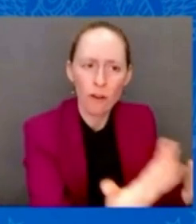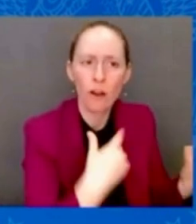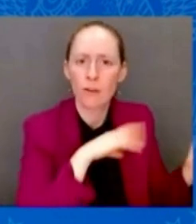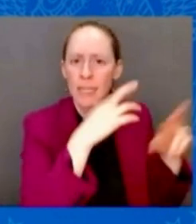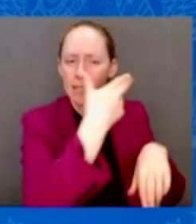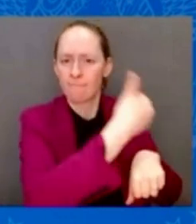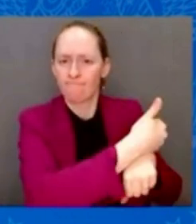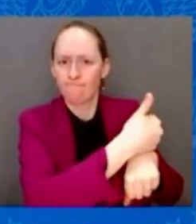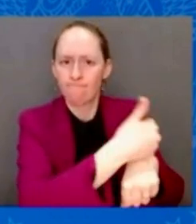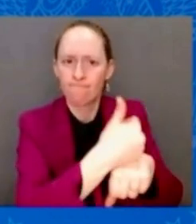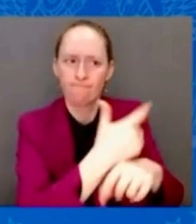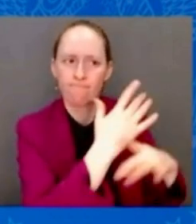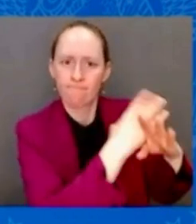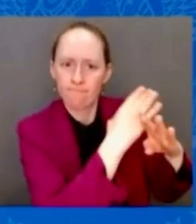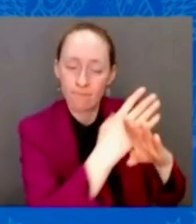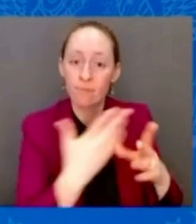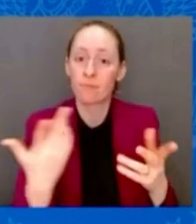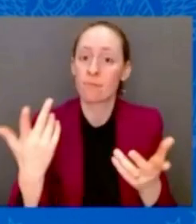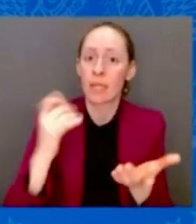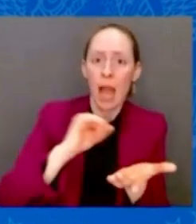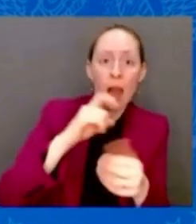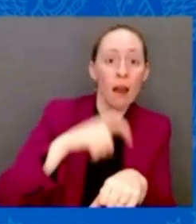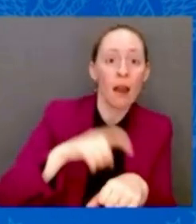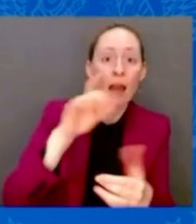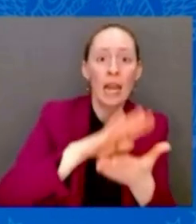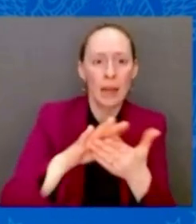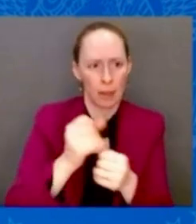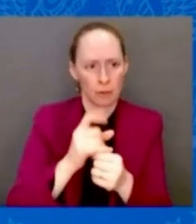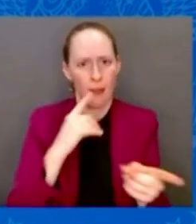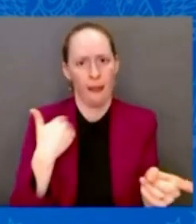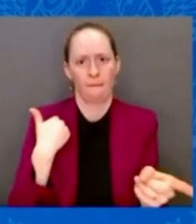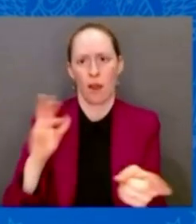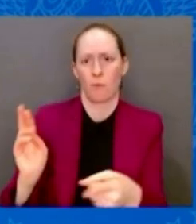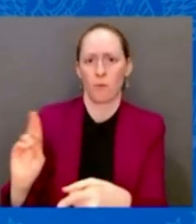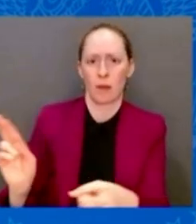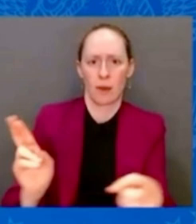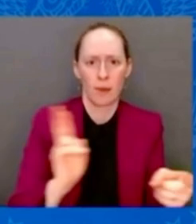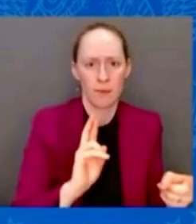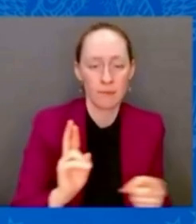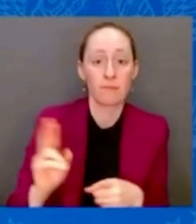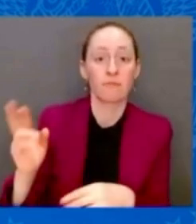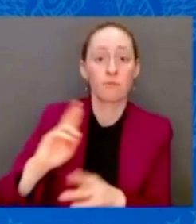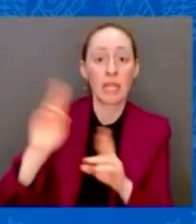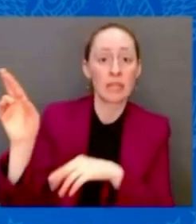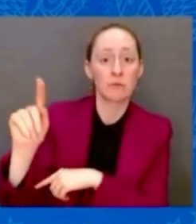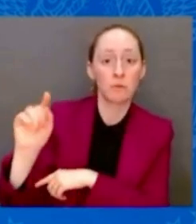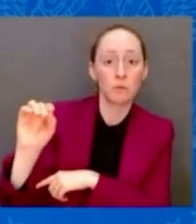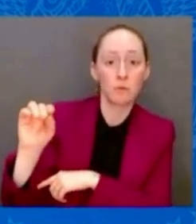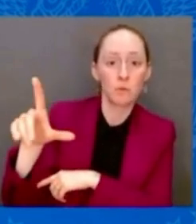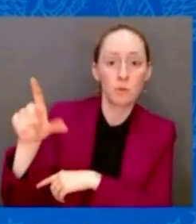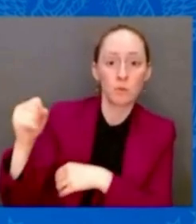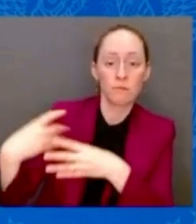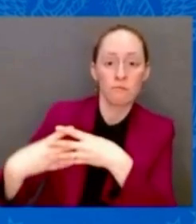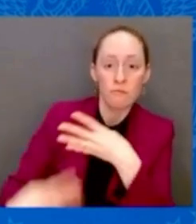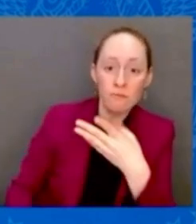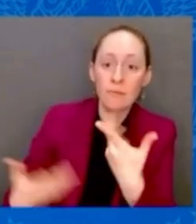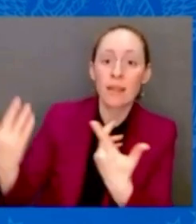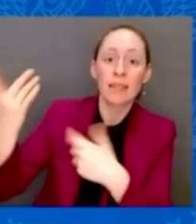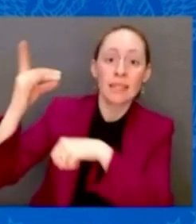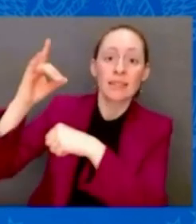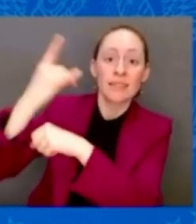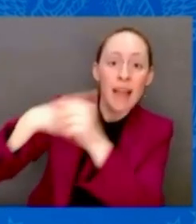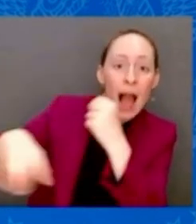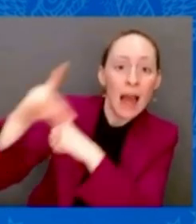safe. These new tools include advancing satellite technology that's going to help us get better predictive evidence of